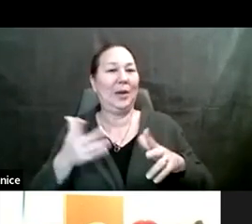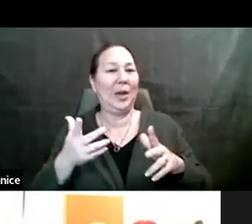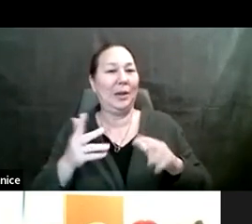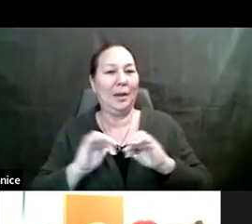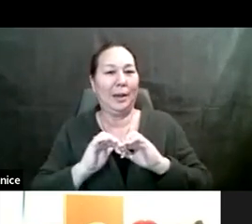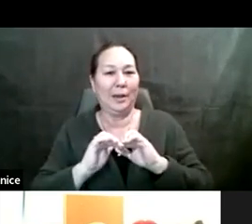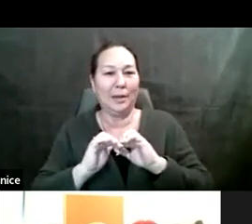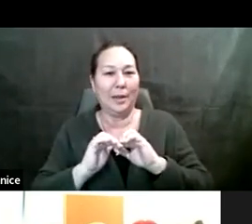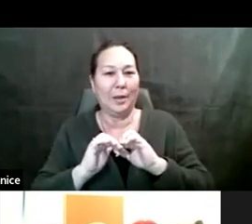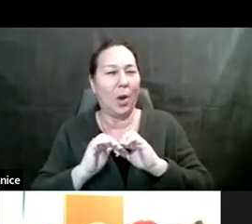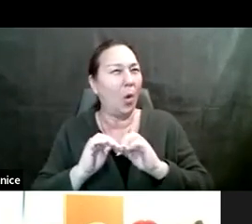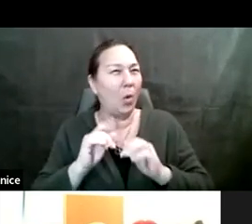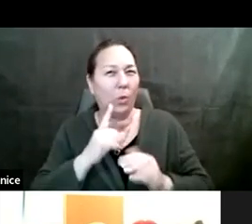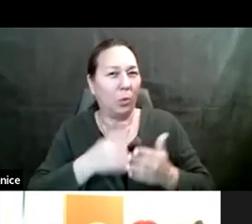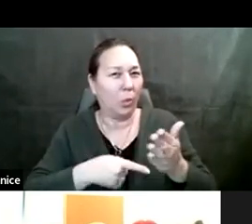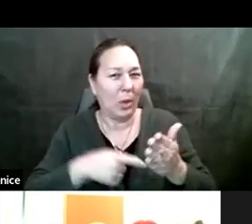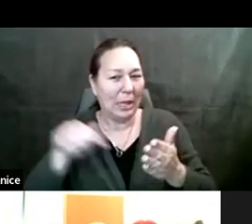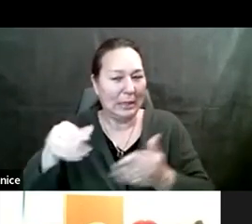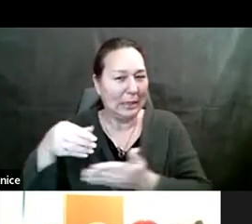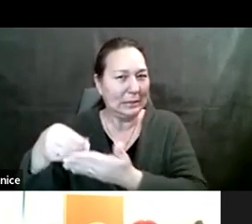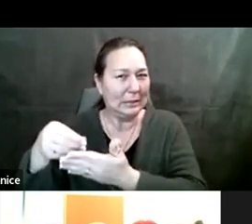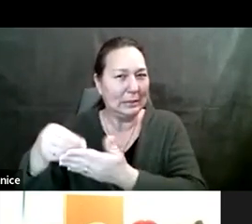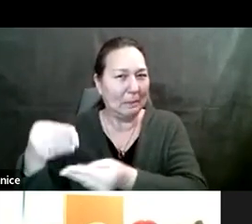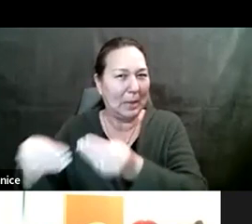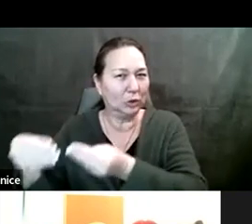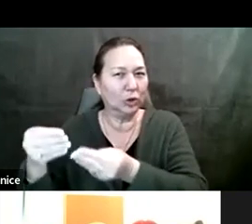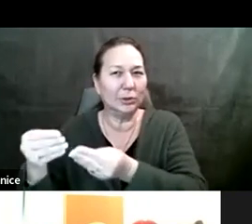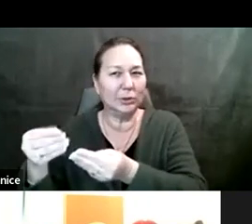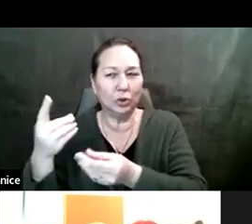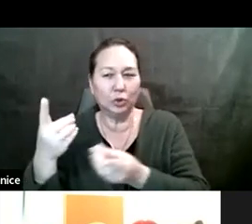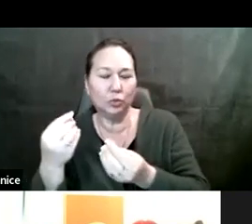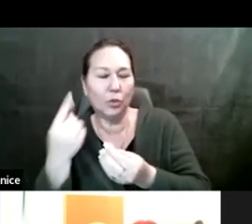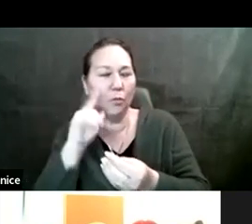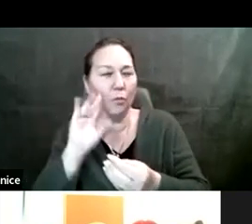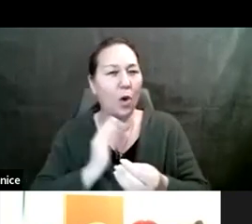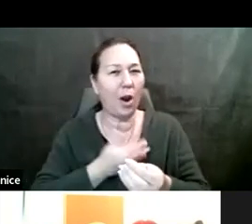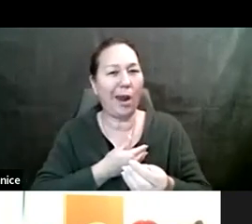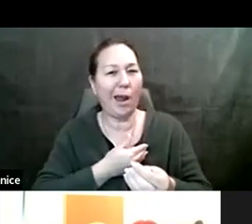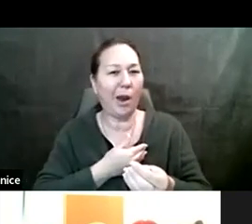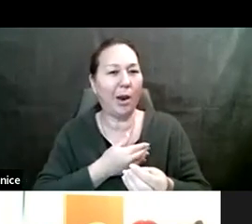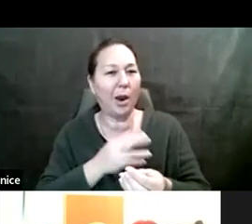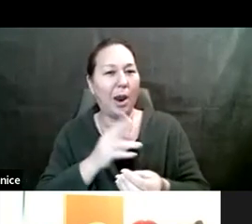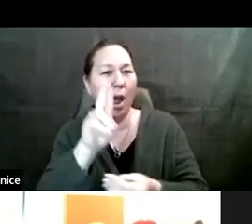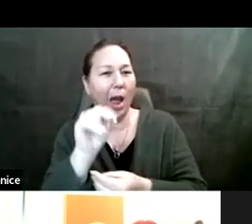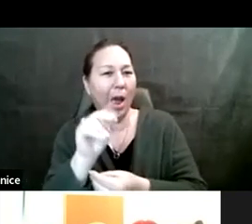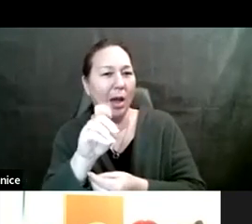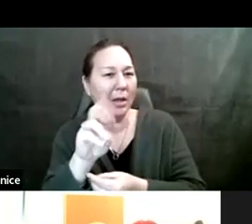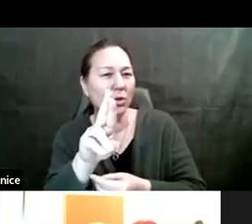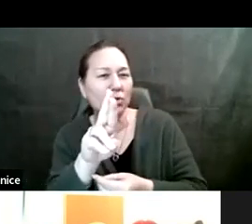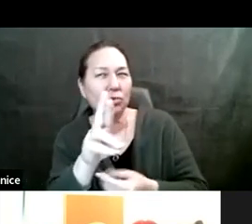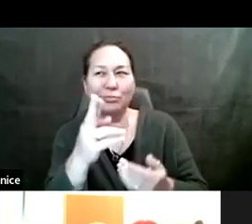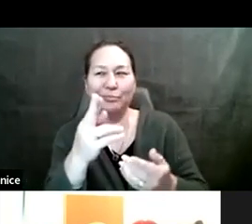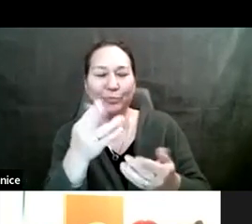our most underserved populations um we've talked a lot about the the fiscal cliff that we're we're heading toward